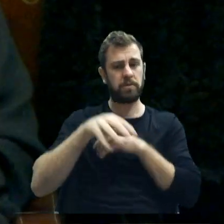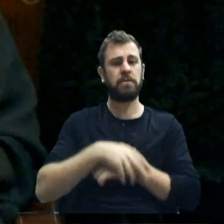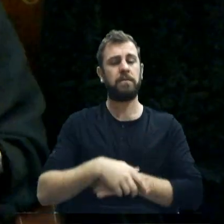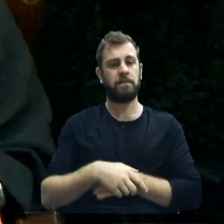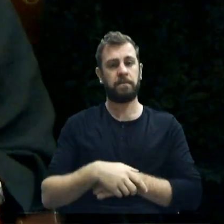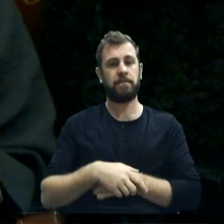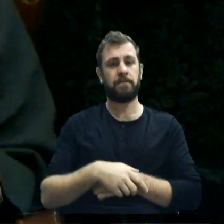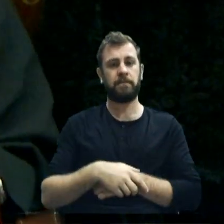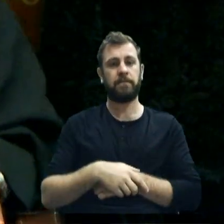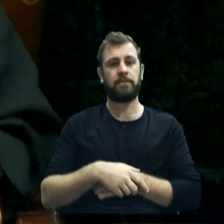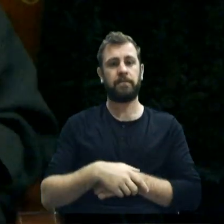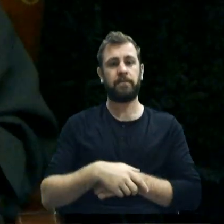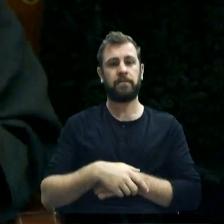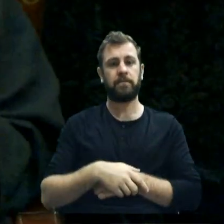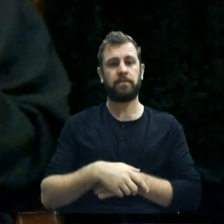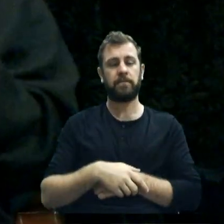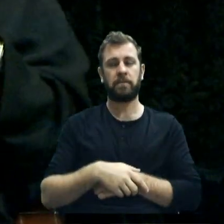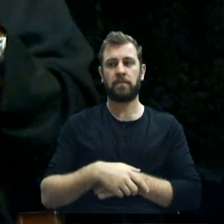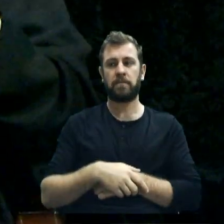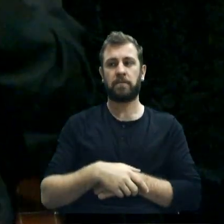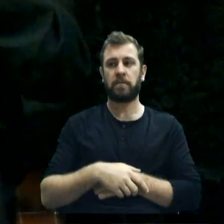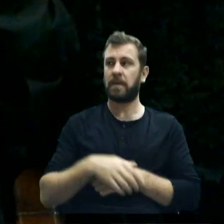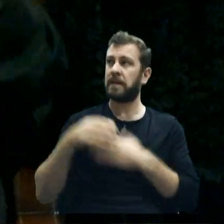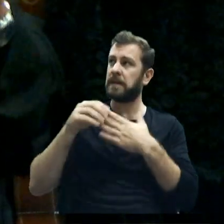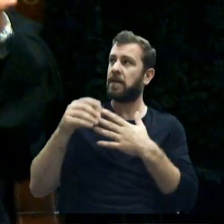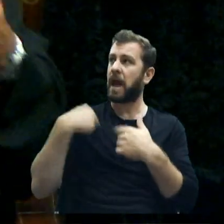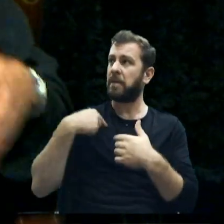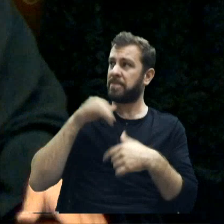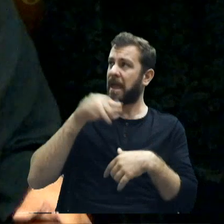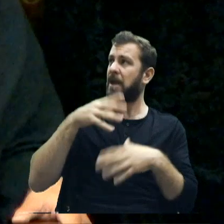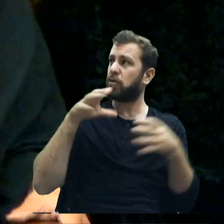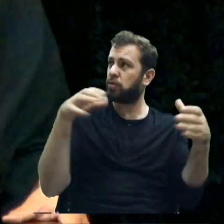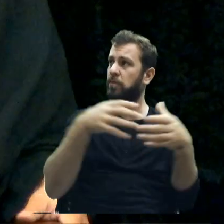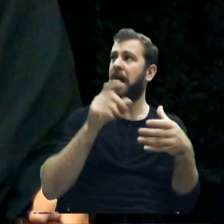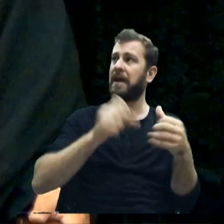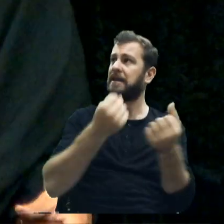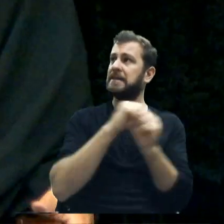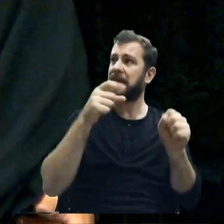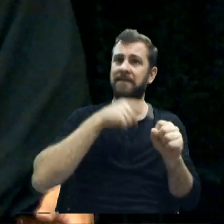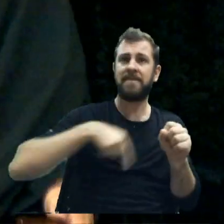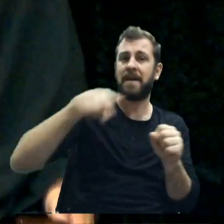Oh, but Mawlana, I'm in that group so I can save them, mashallah.